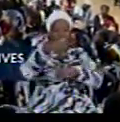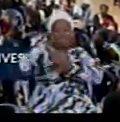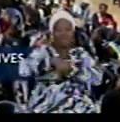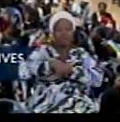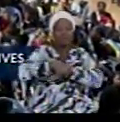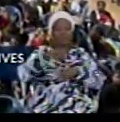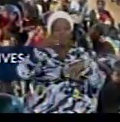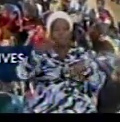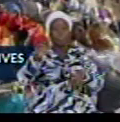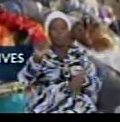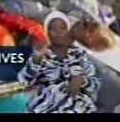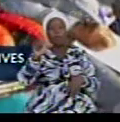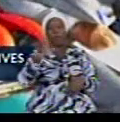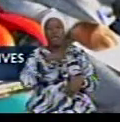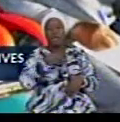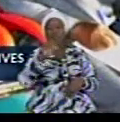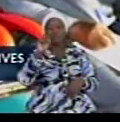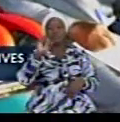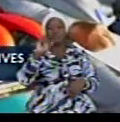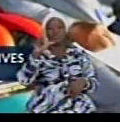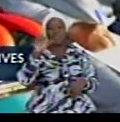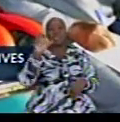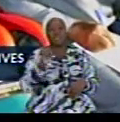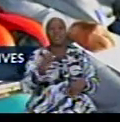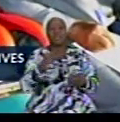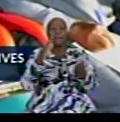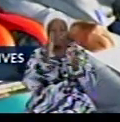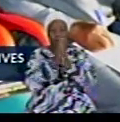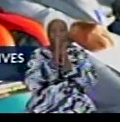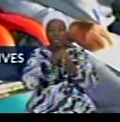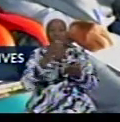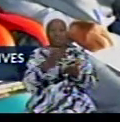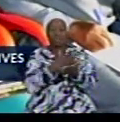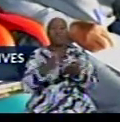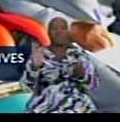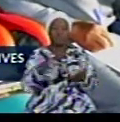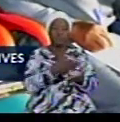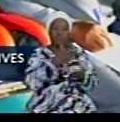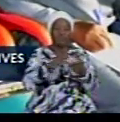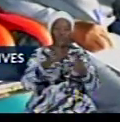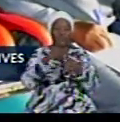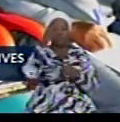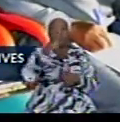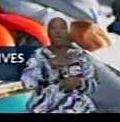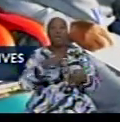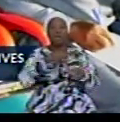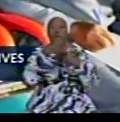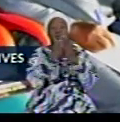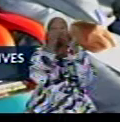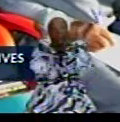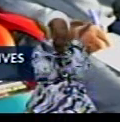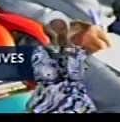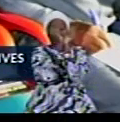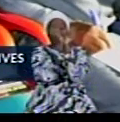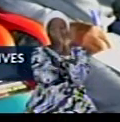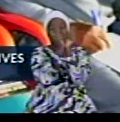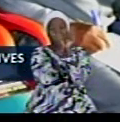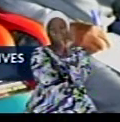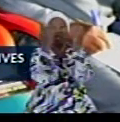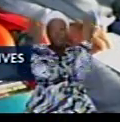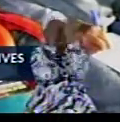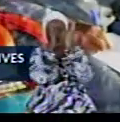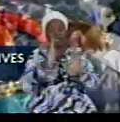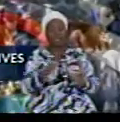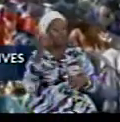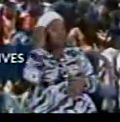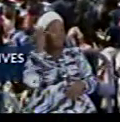Silas prayed, and they sang praises unto God. And the prisoners heard them. They had been